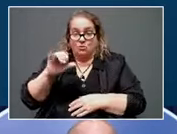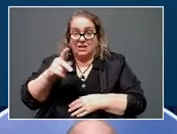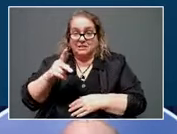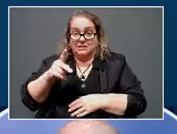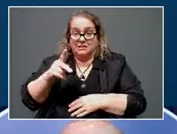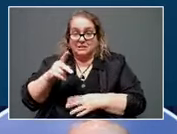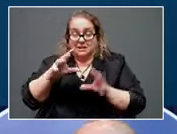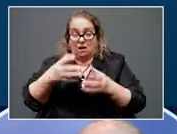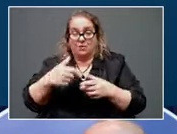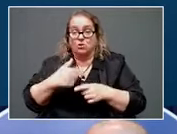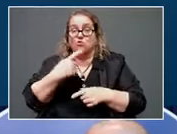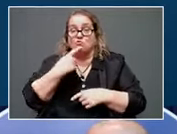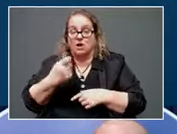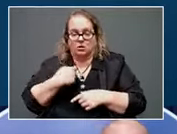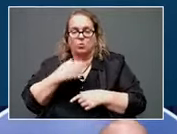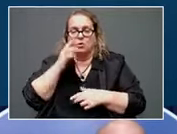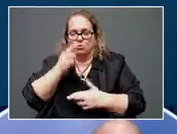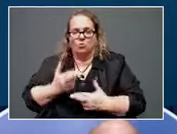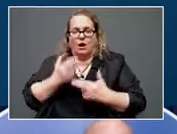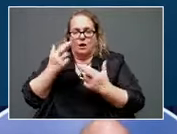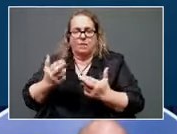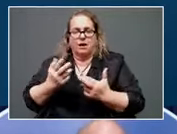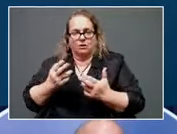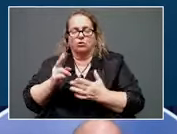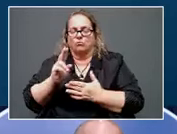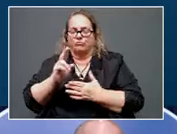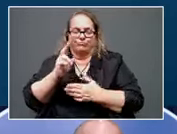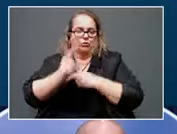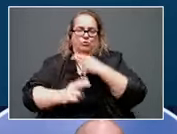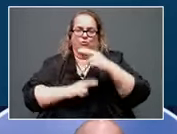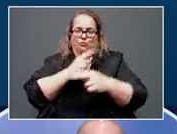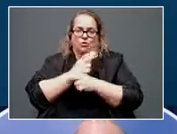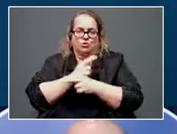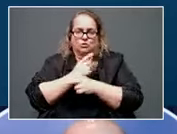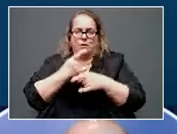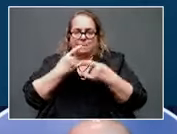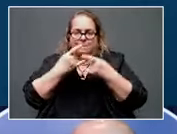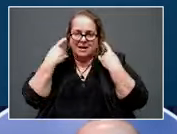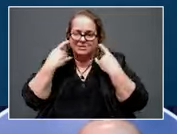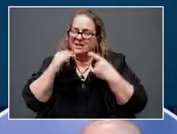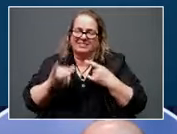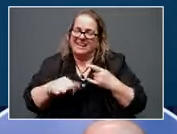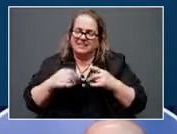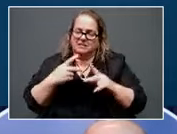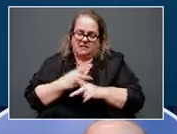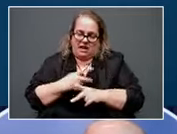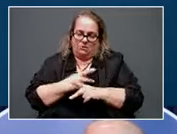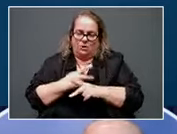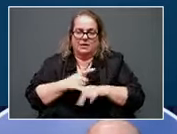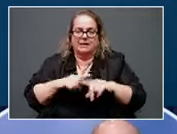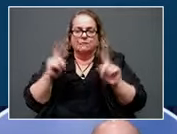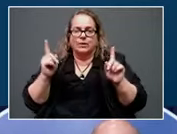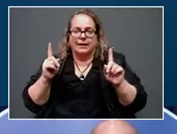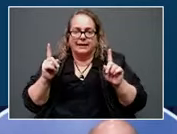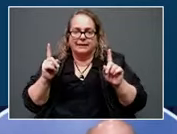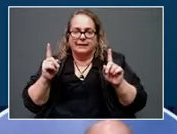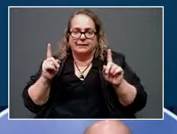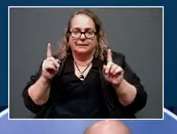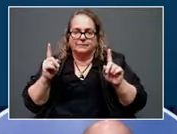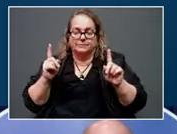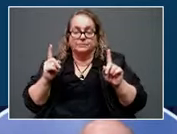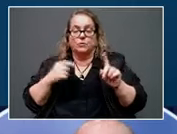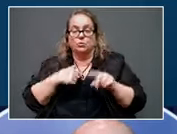universal masking. And that is different. That's calibrated very differently than the previous maps we showed. Again, we should